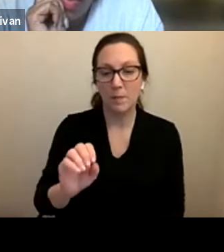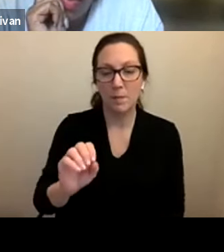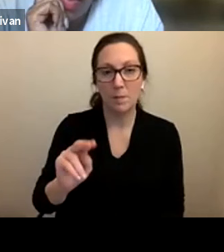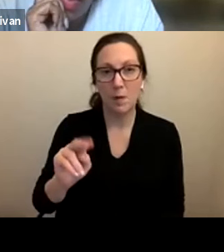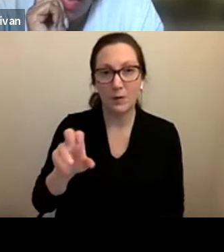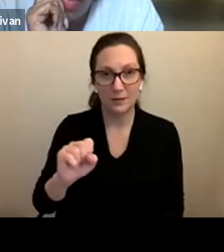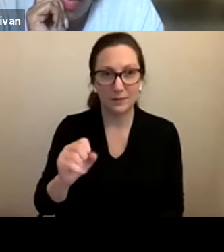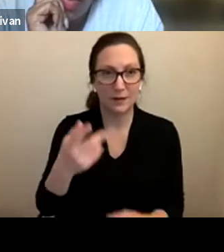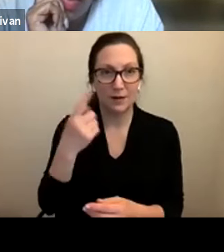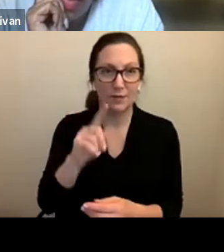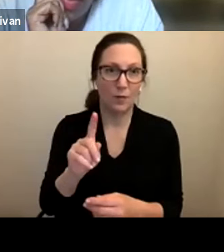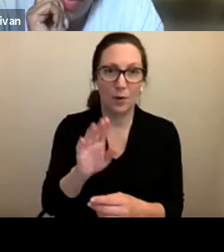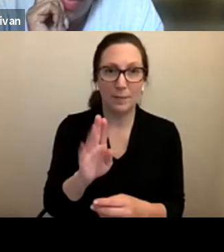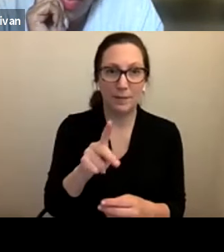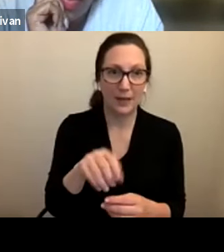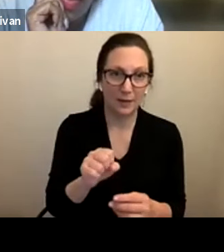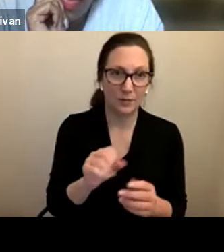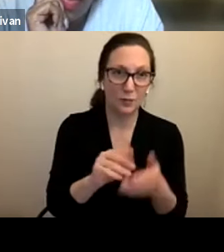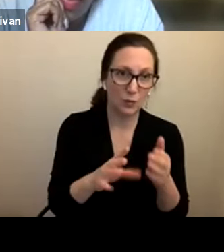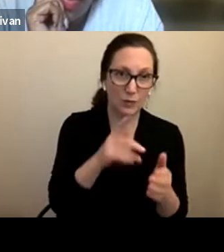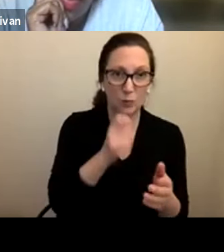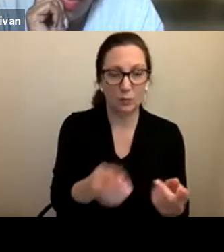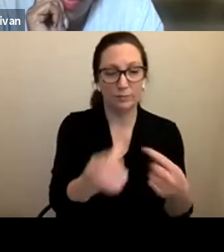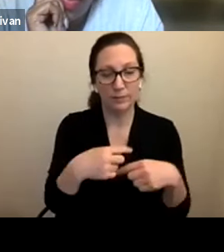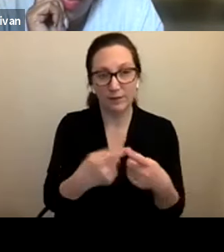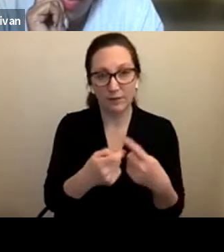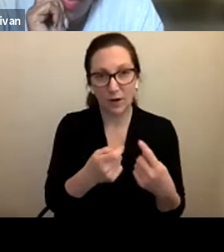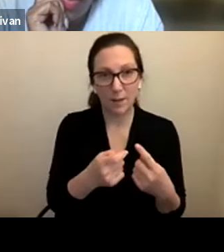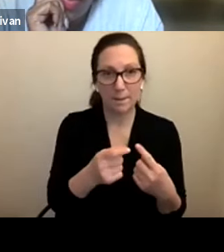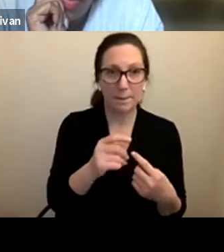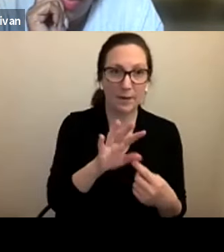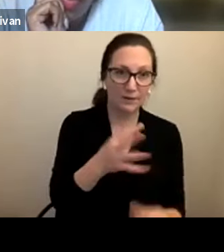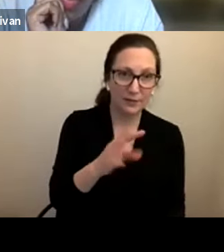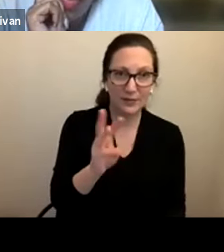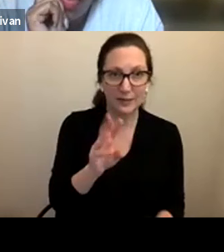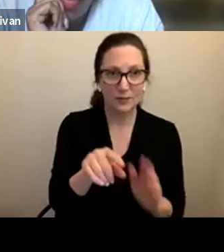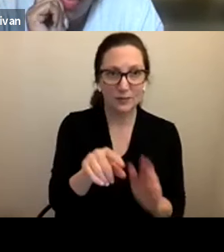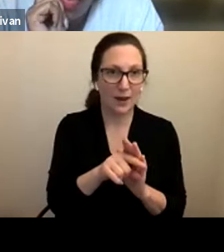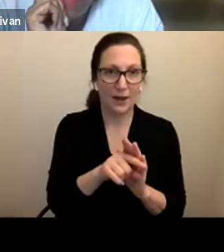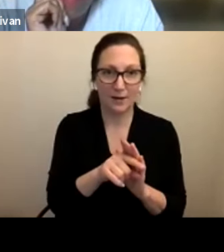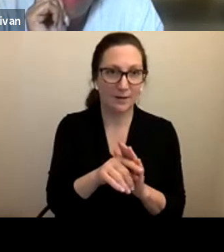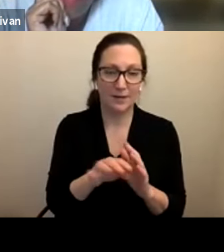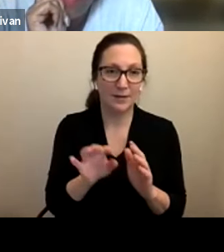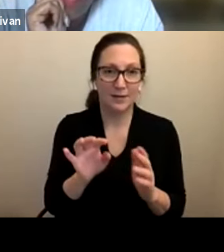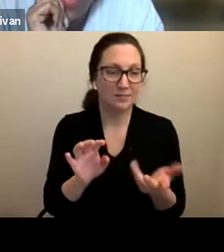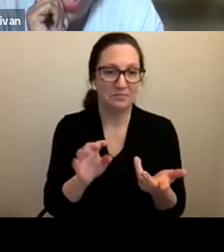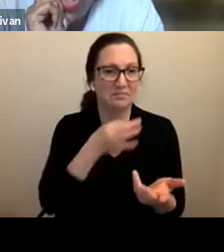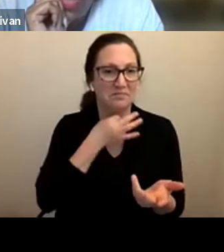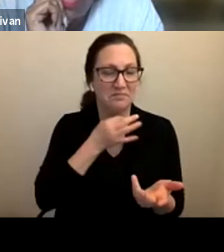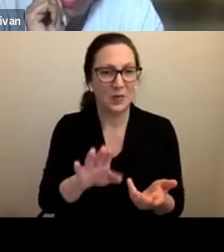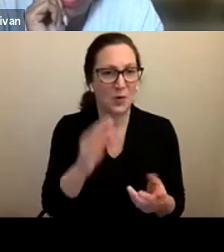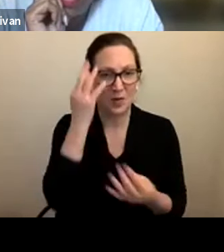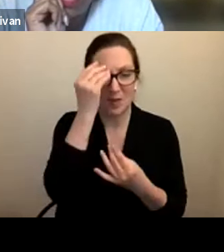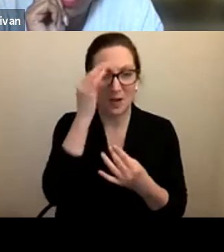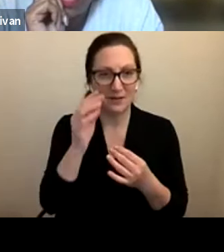from 6th grade and 6th grade. So yeah, I just, it's kind of a blurry question, but what are your thoughts on, you know,